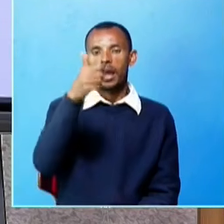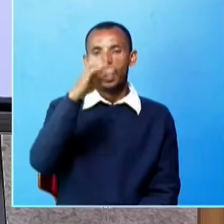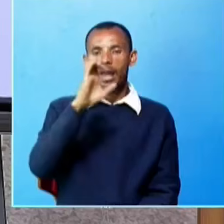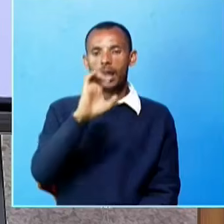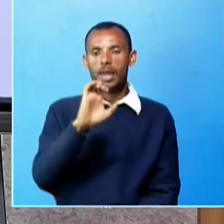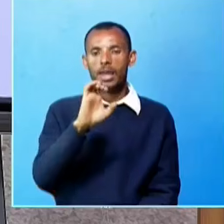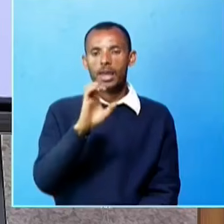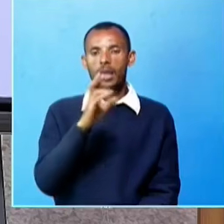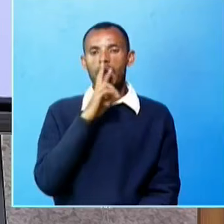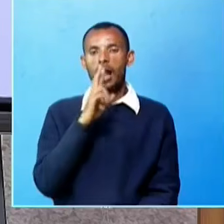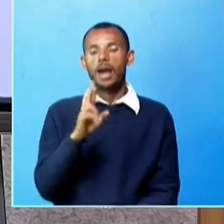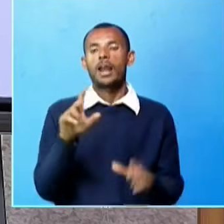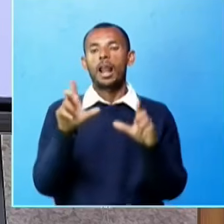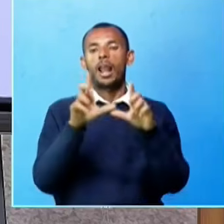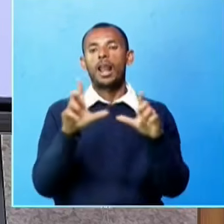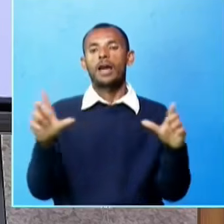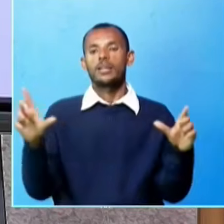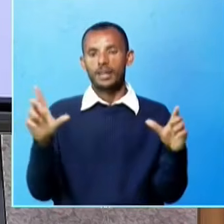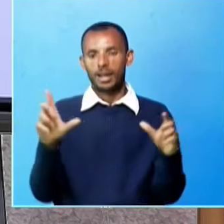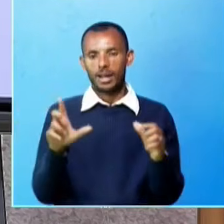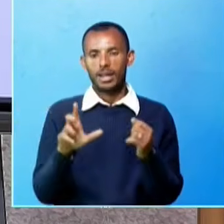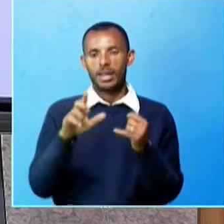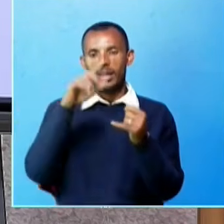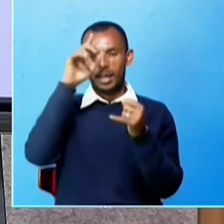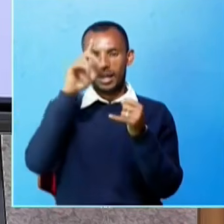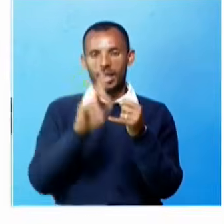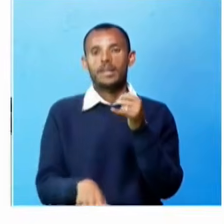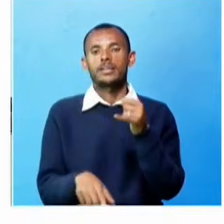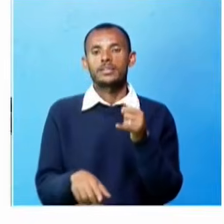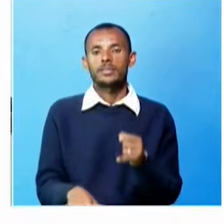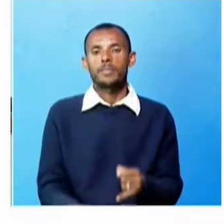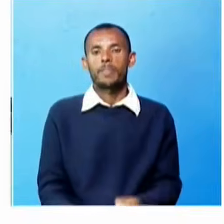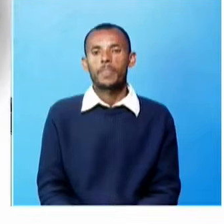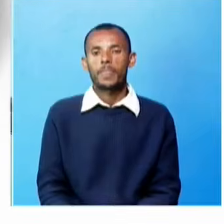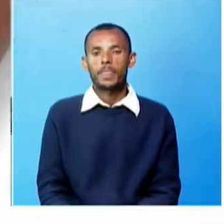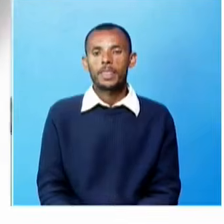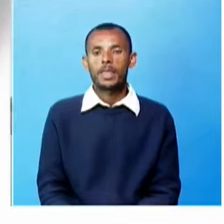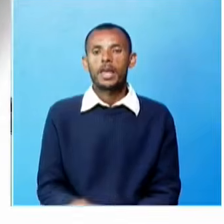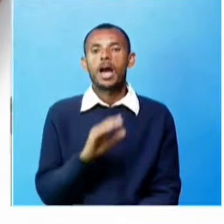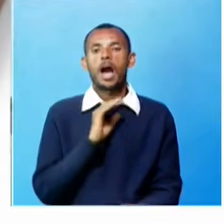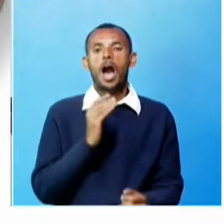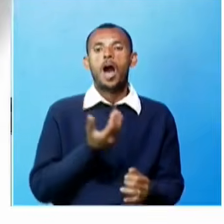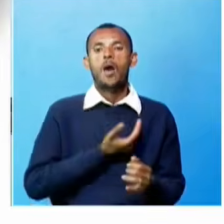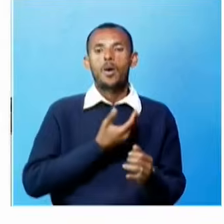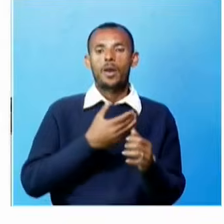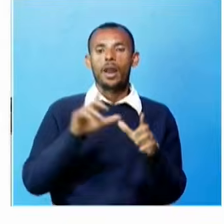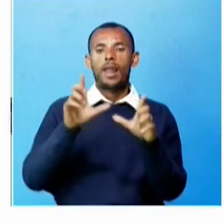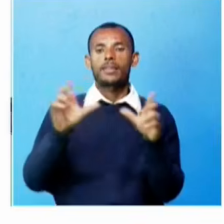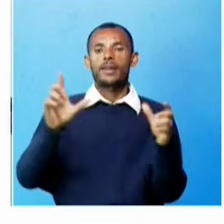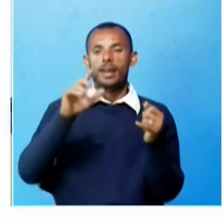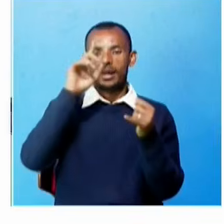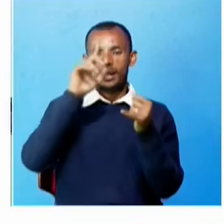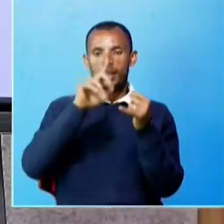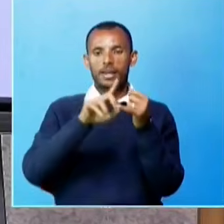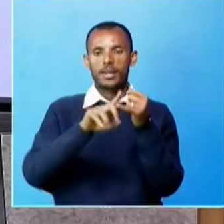and AE are lateral edges. Okay, so here here our lateral edges are